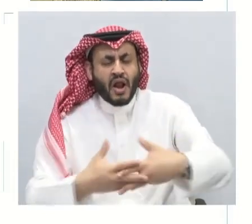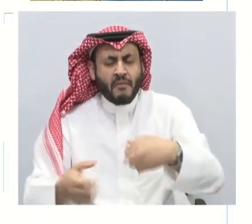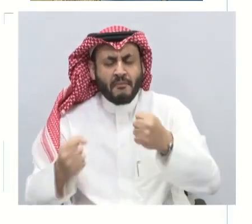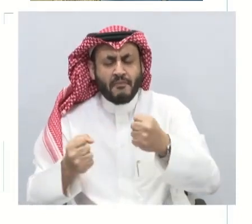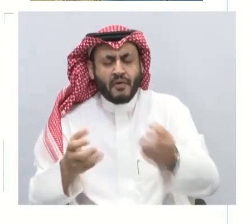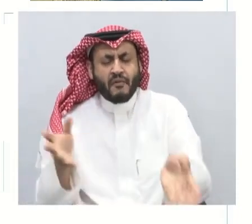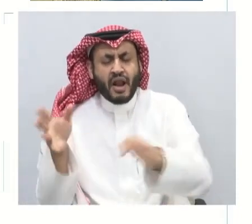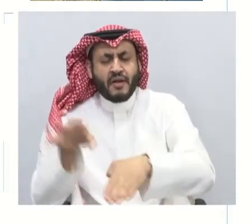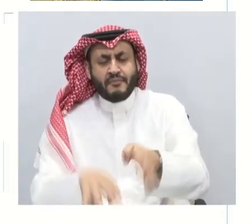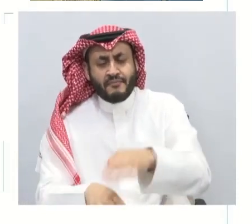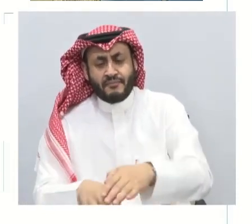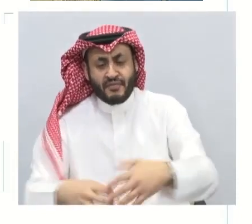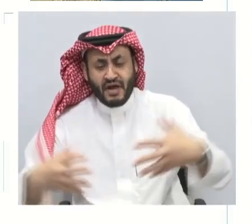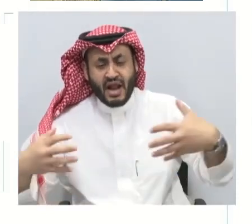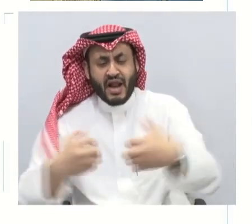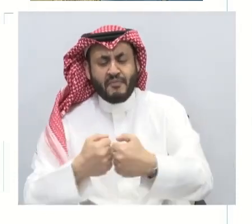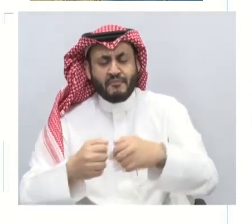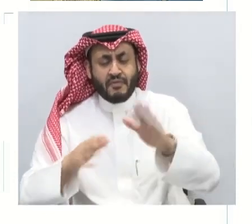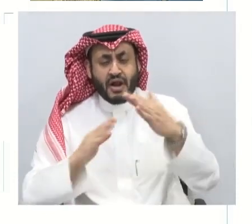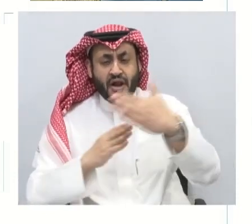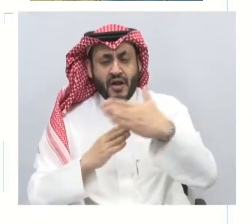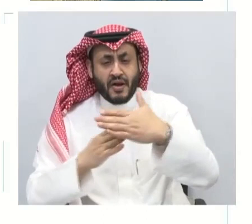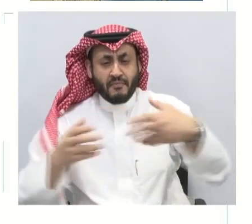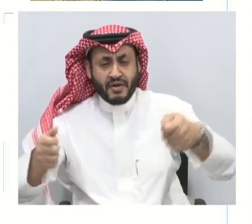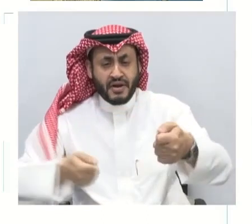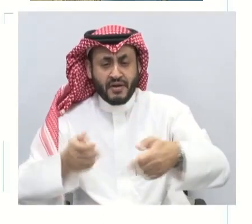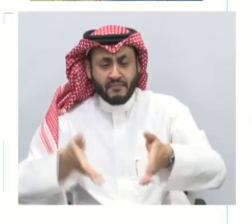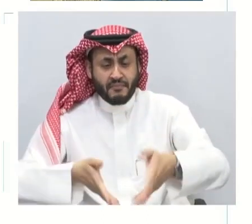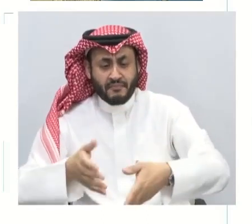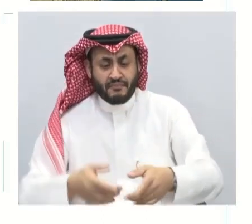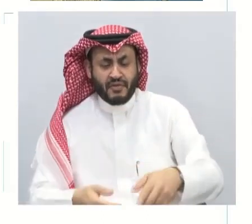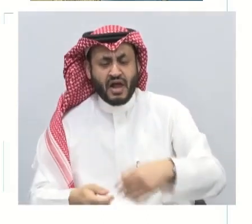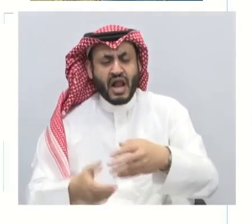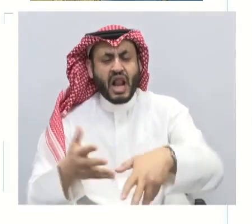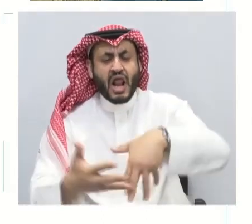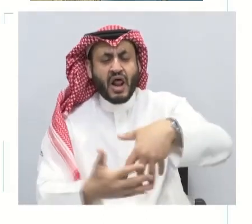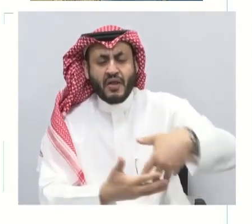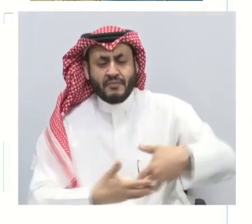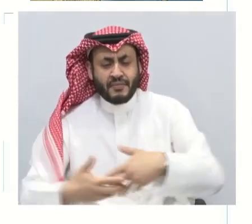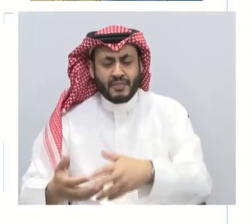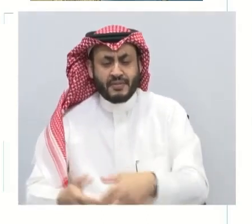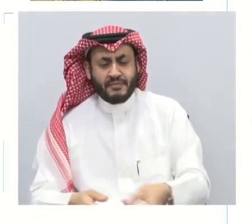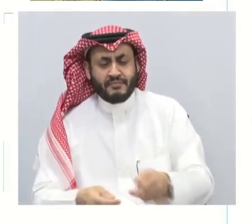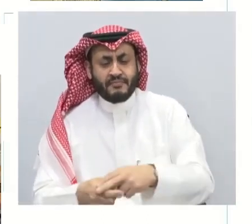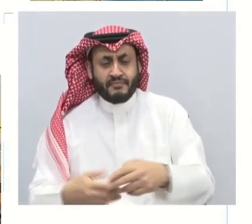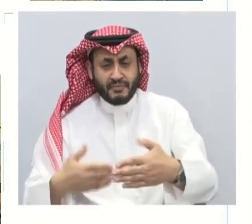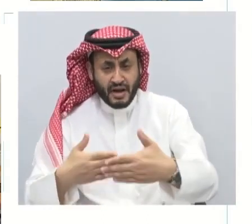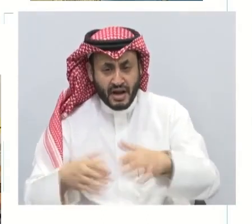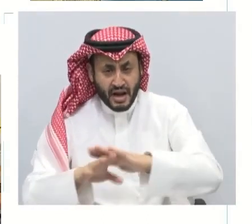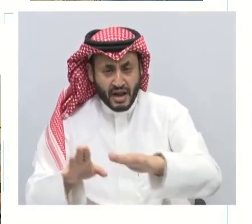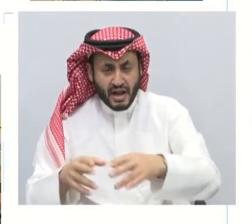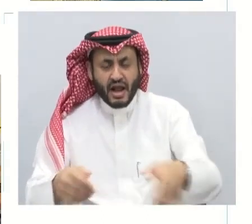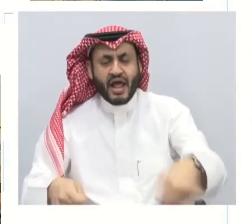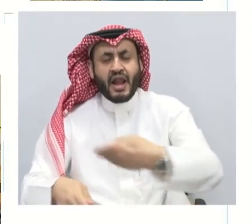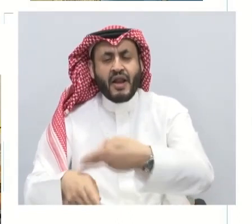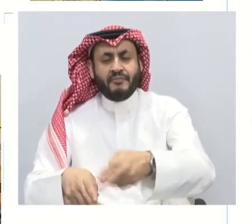damage, and traffic came to a complete stop. The storm is now over, and cleanup can begin.